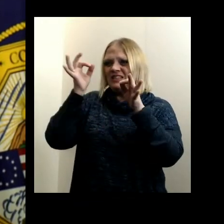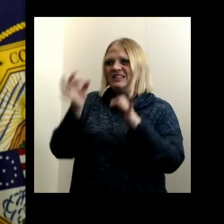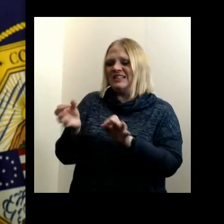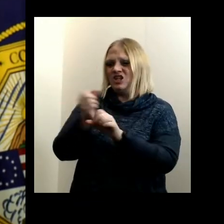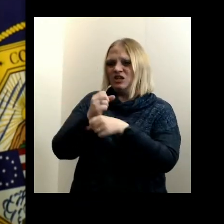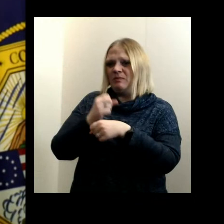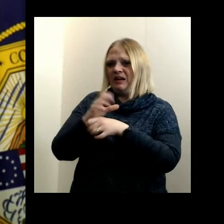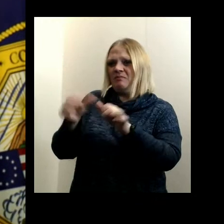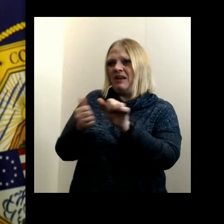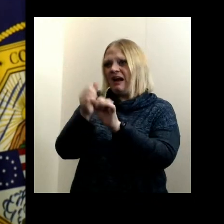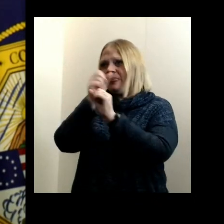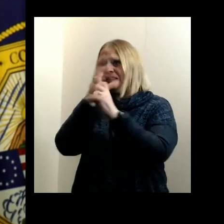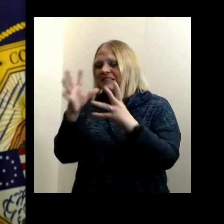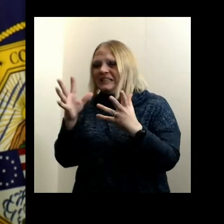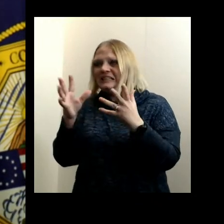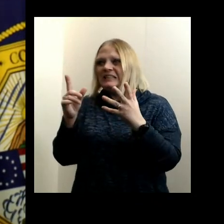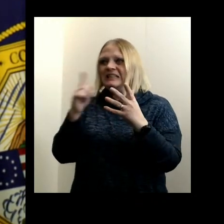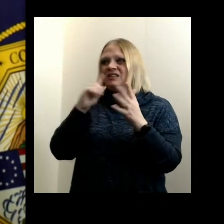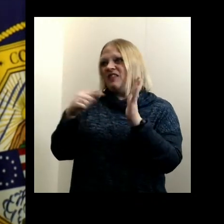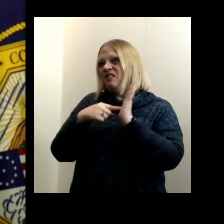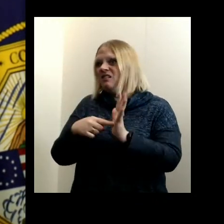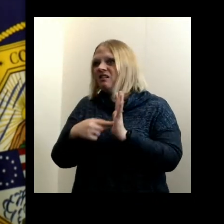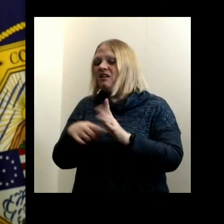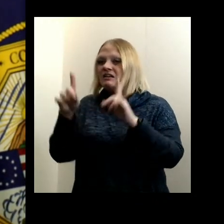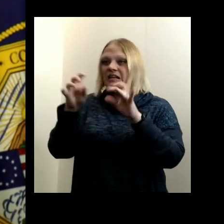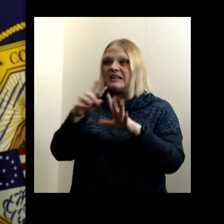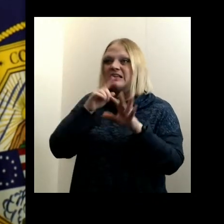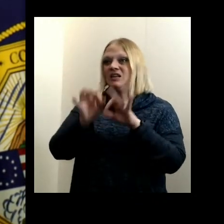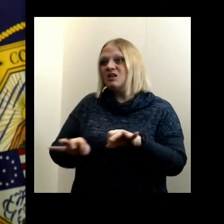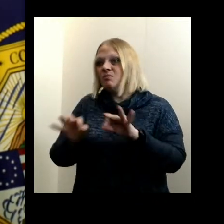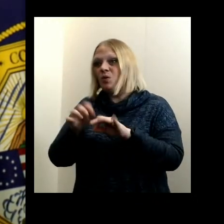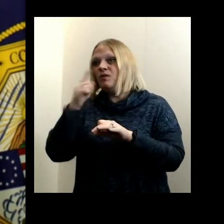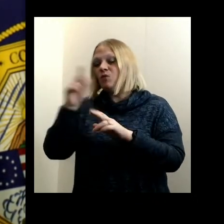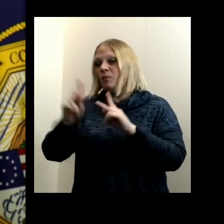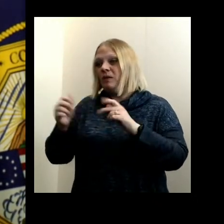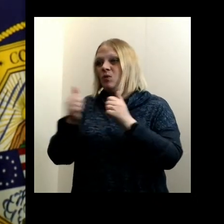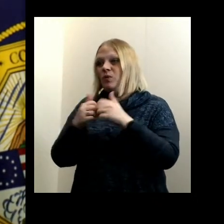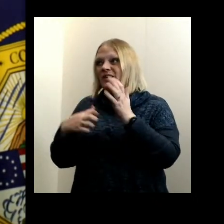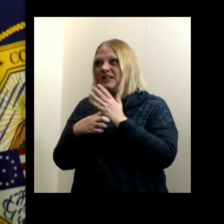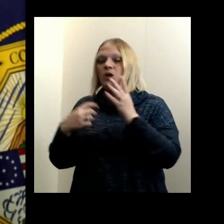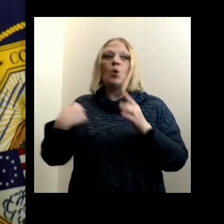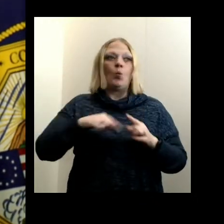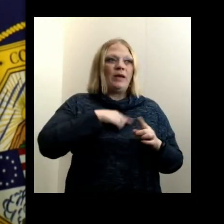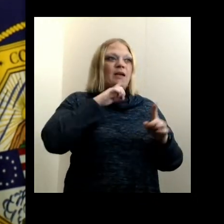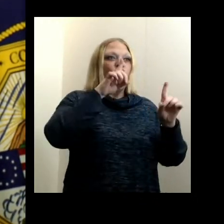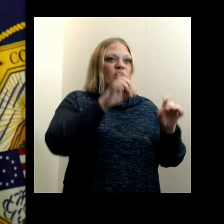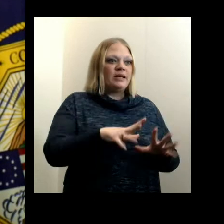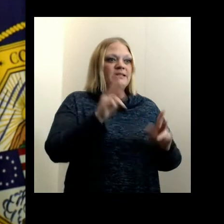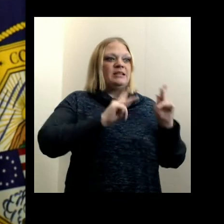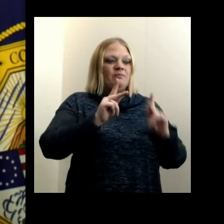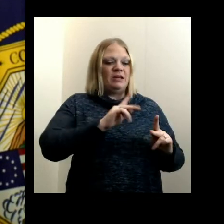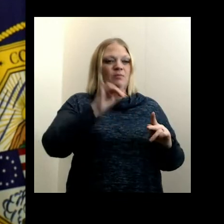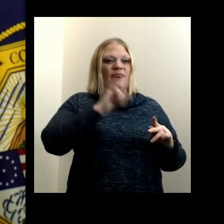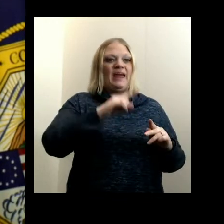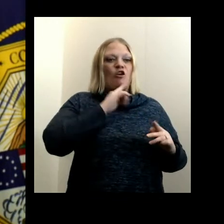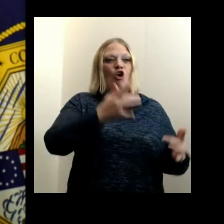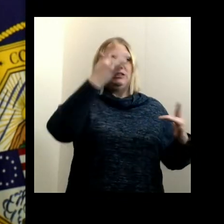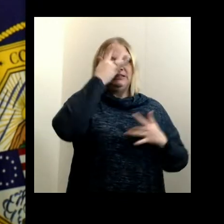the scenes, whether they've indicated that testing would be important for ticket we're holders. testing individuals who are sick or close